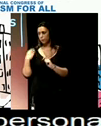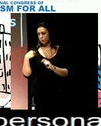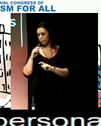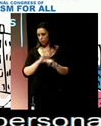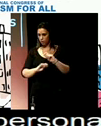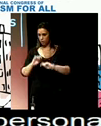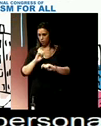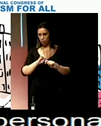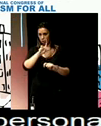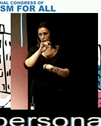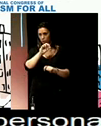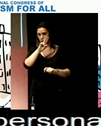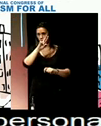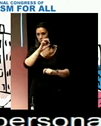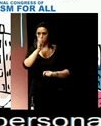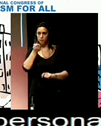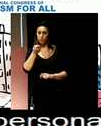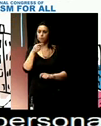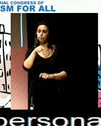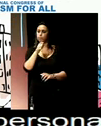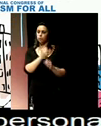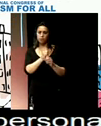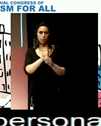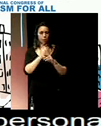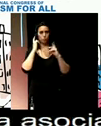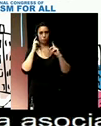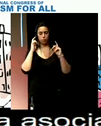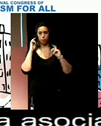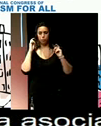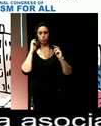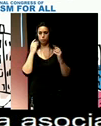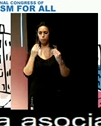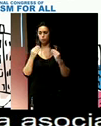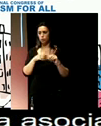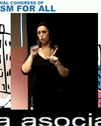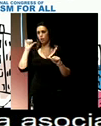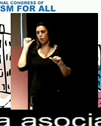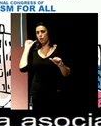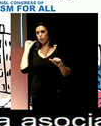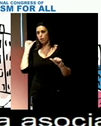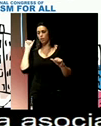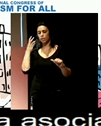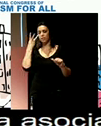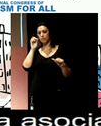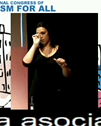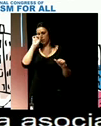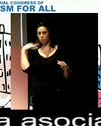are a lot of work since 30 years ago. Also,